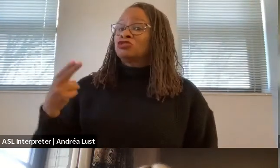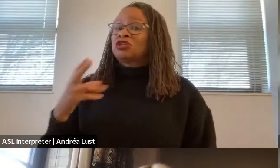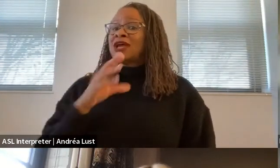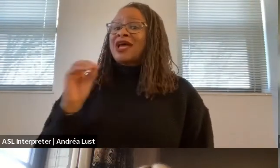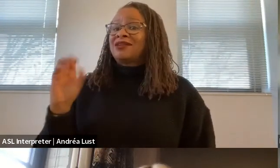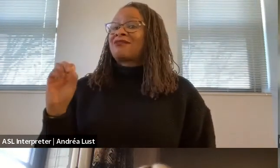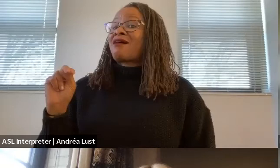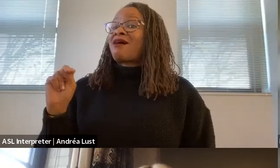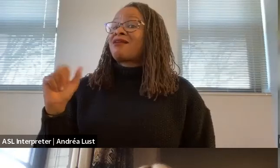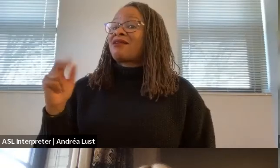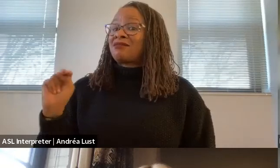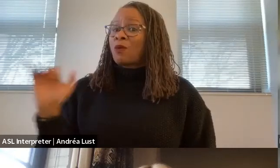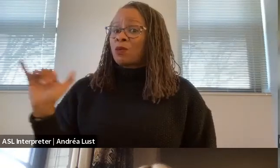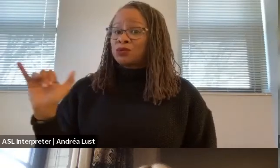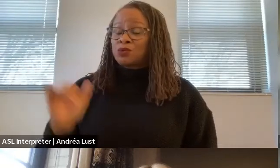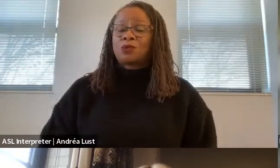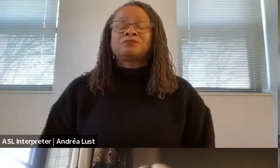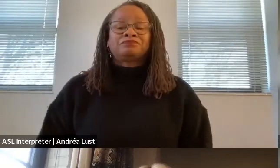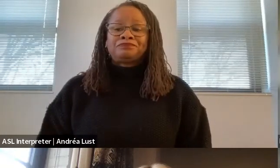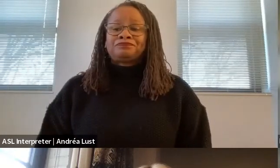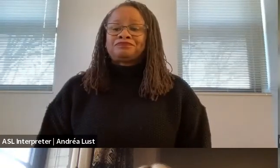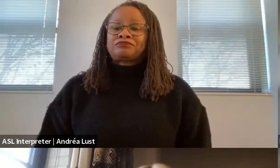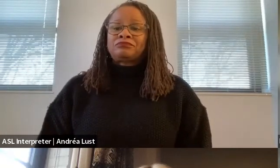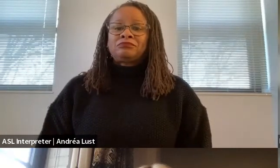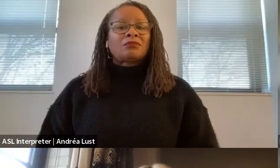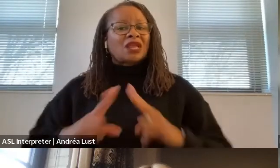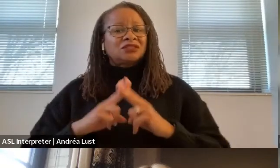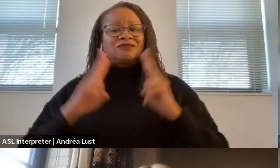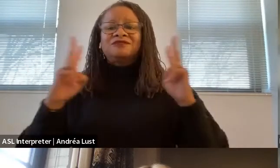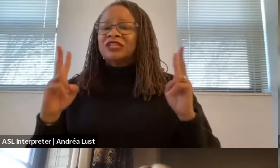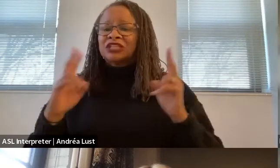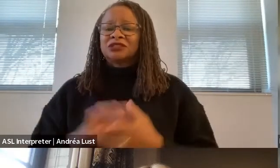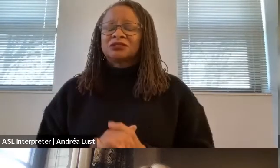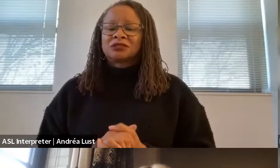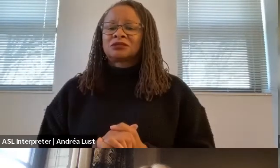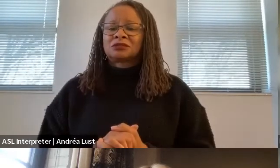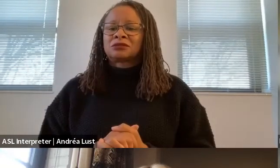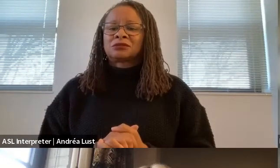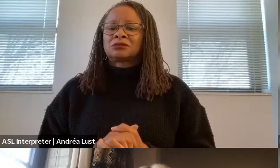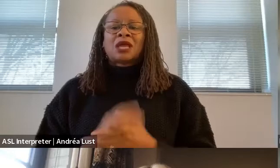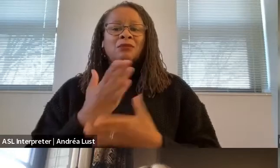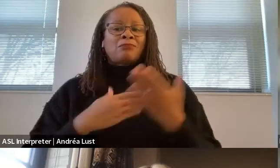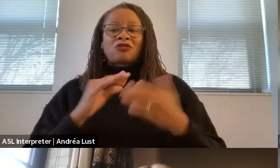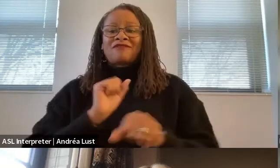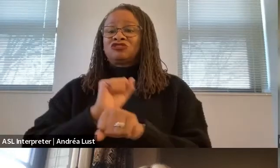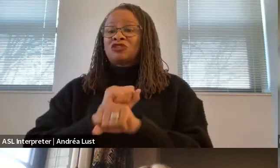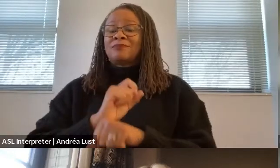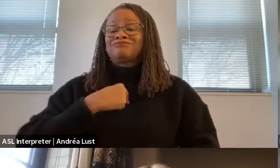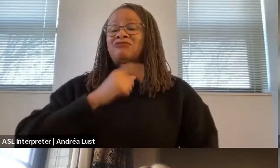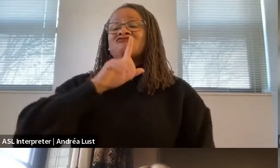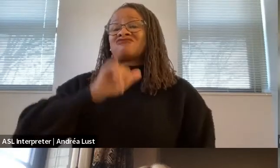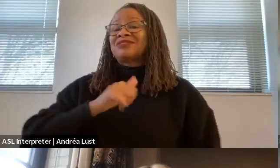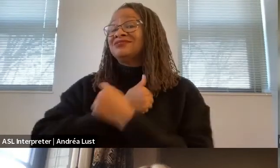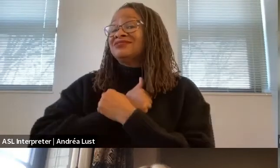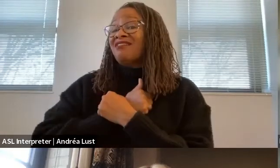Colin. And it's just a very and that's a part of the job that I really love for